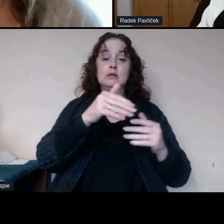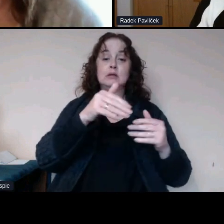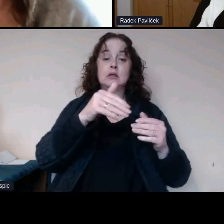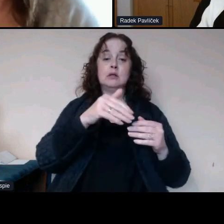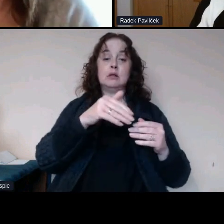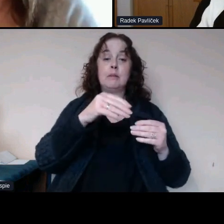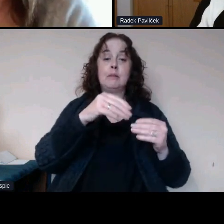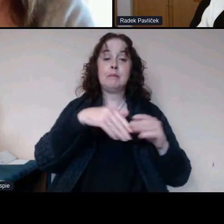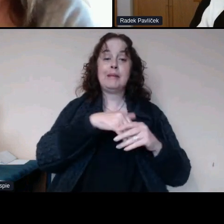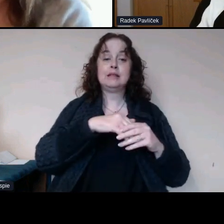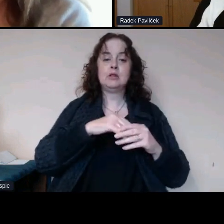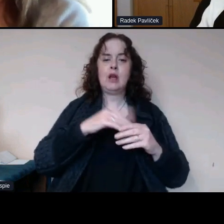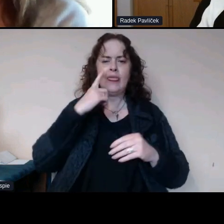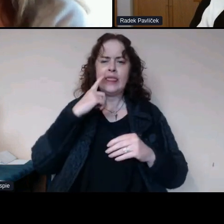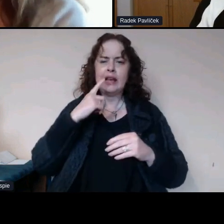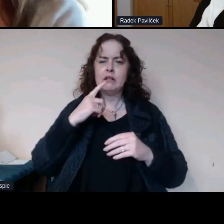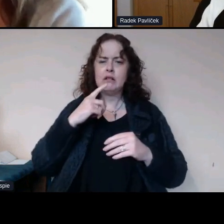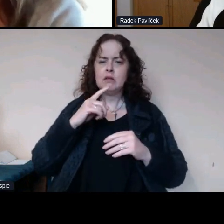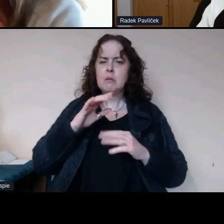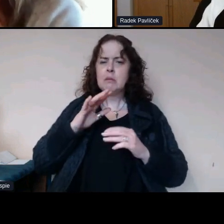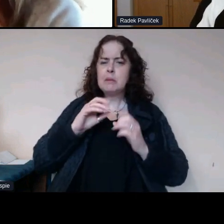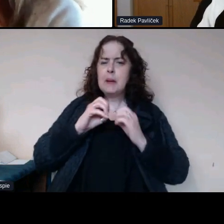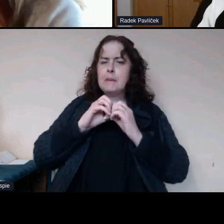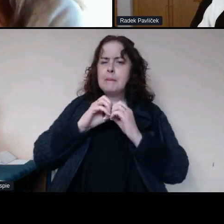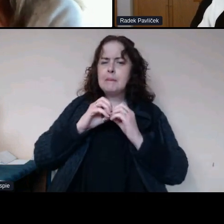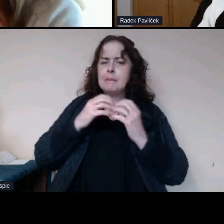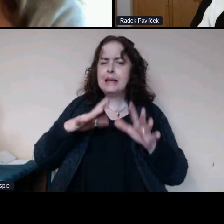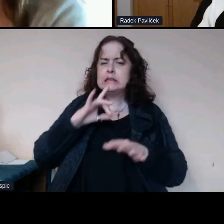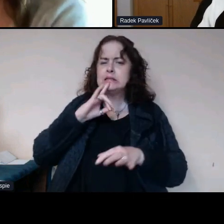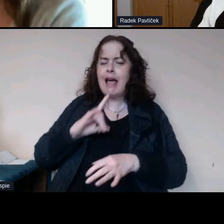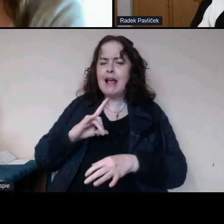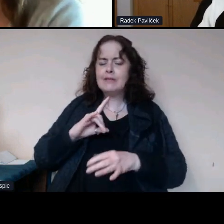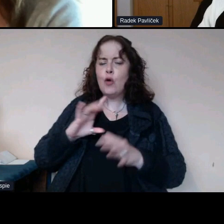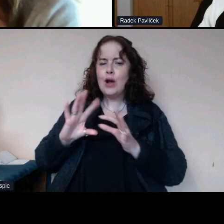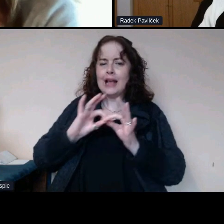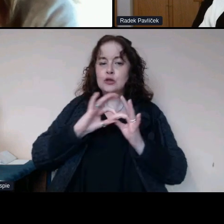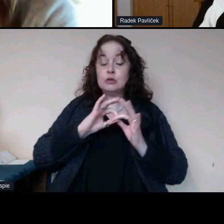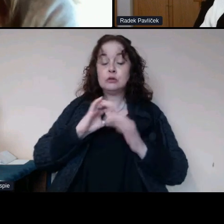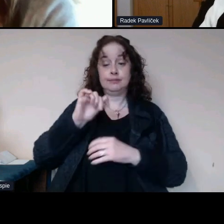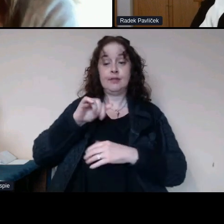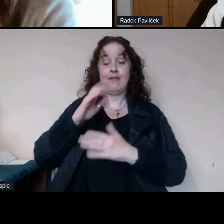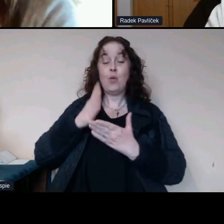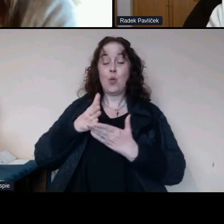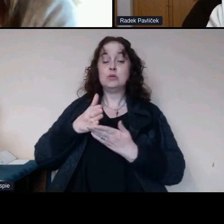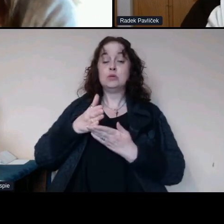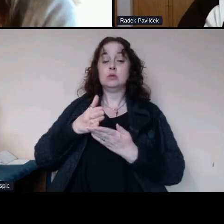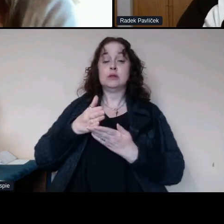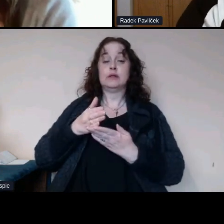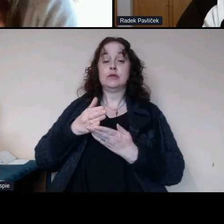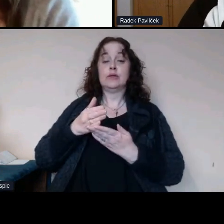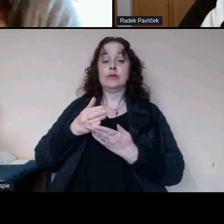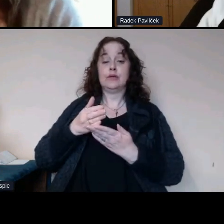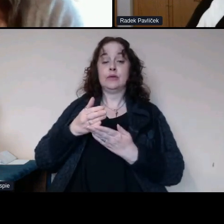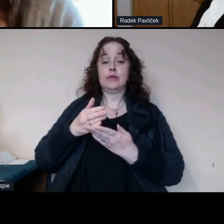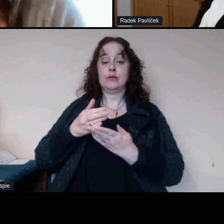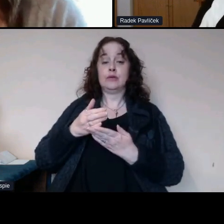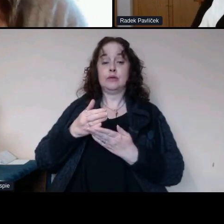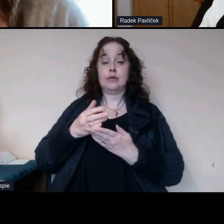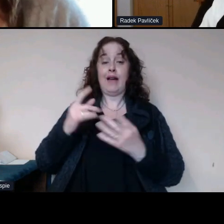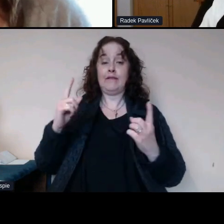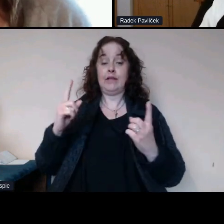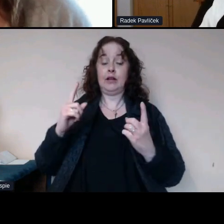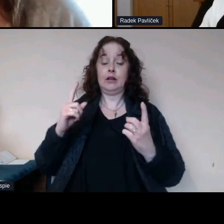I think we already touched on that with the connections. So yes, of course, we do have meetups